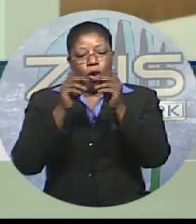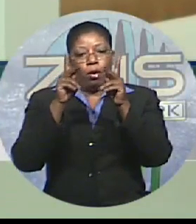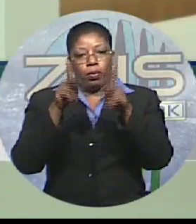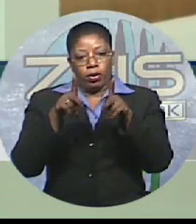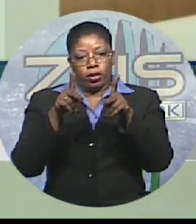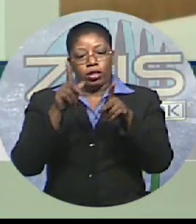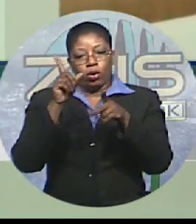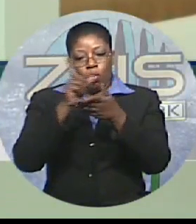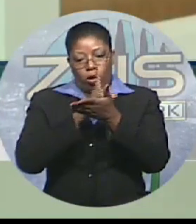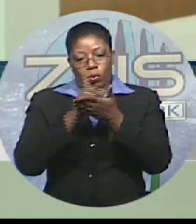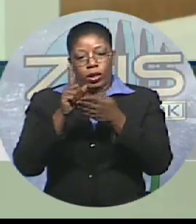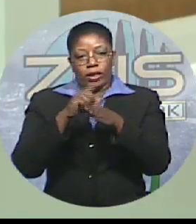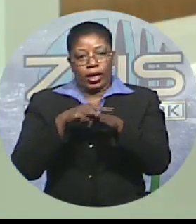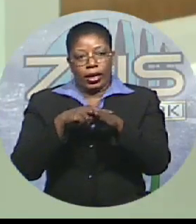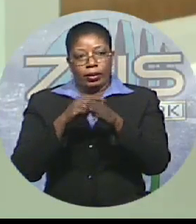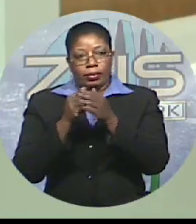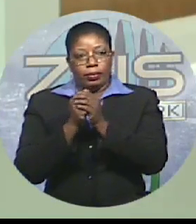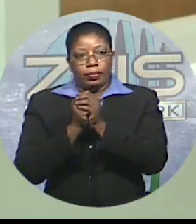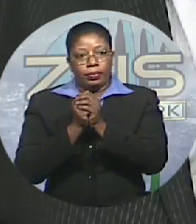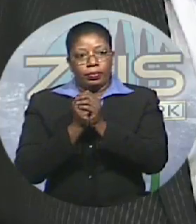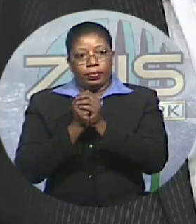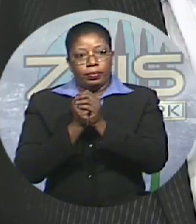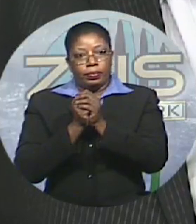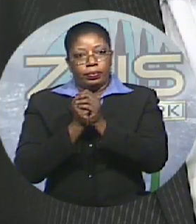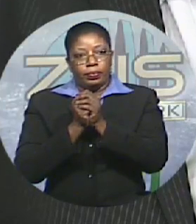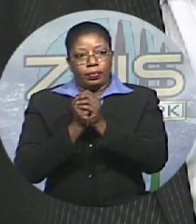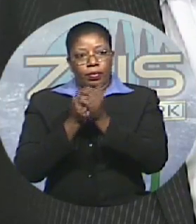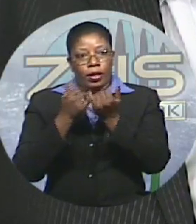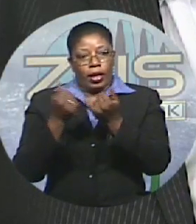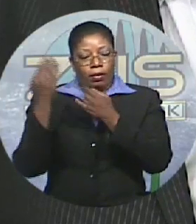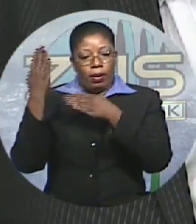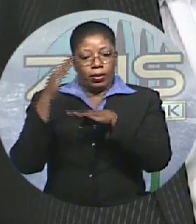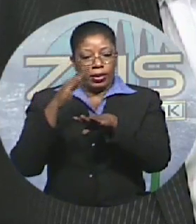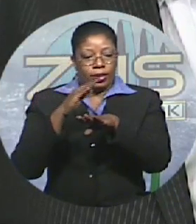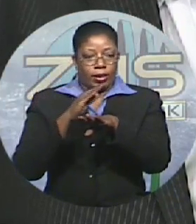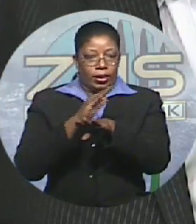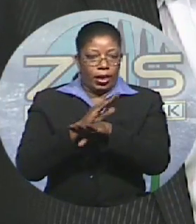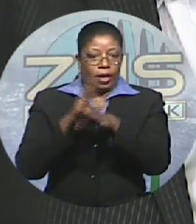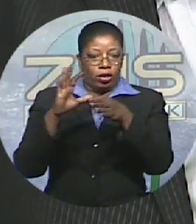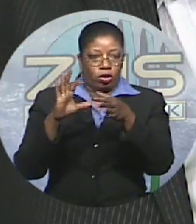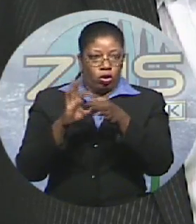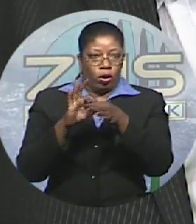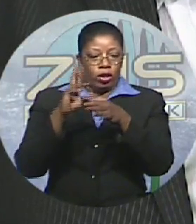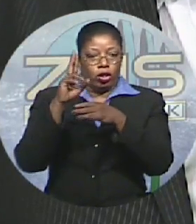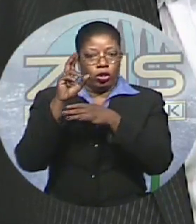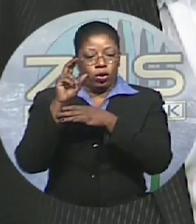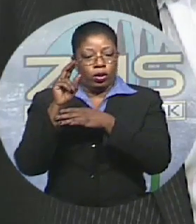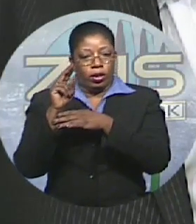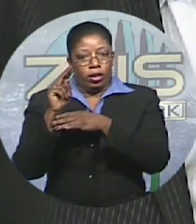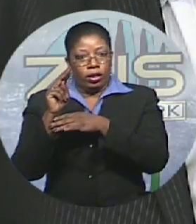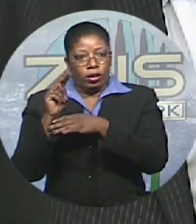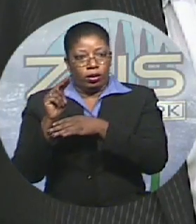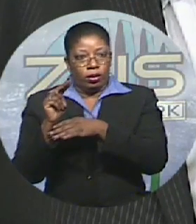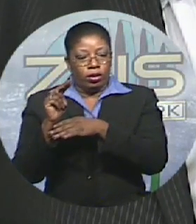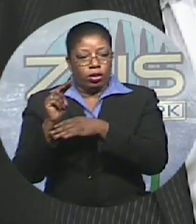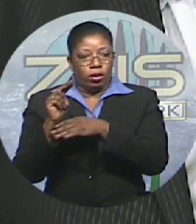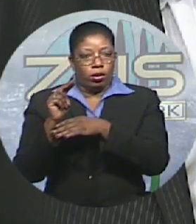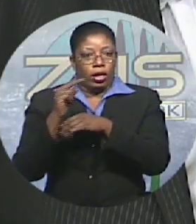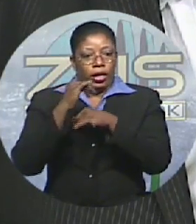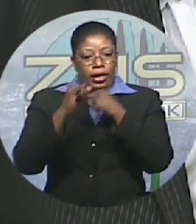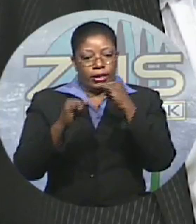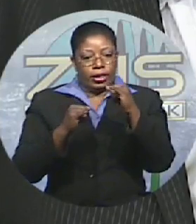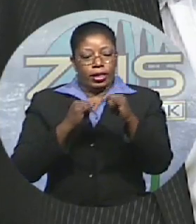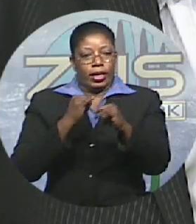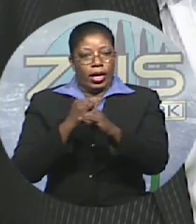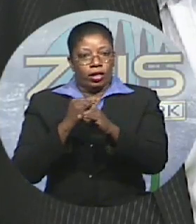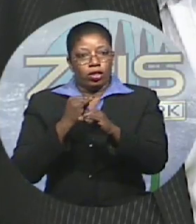Clint Watson, ZNS Network News. The Bahamas tonight joins its member states of the United Nations to observe International Day